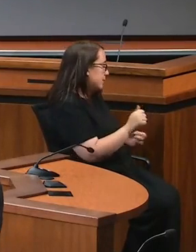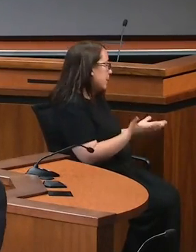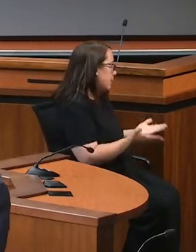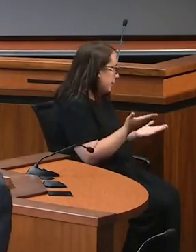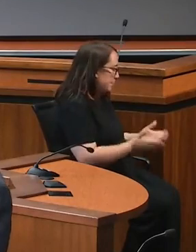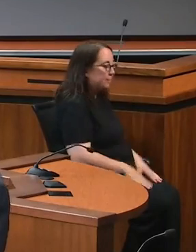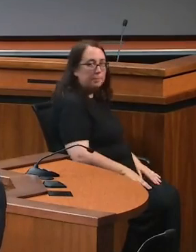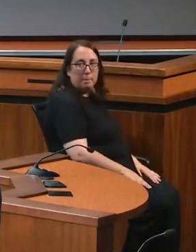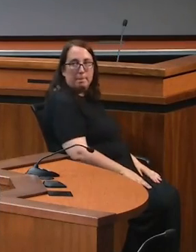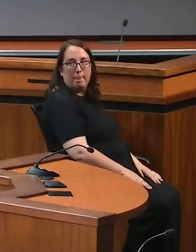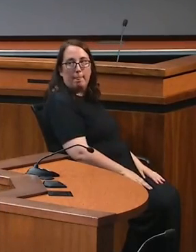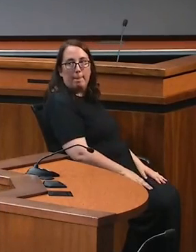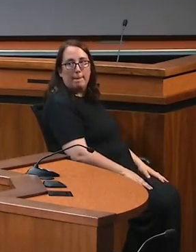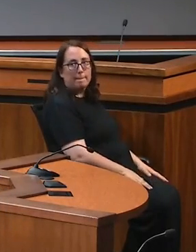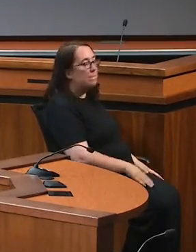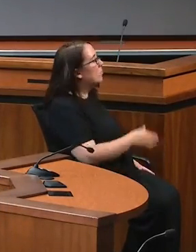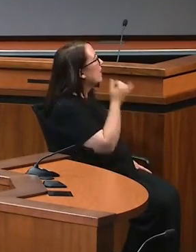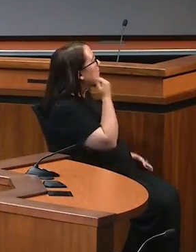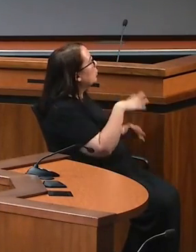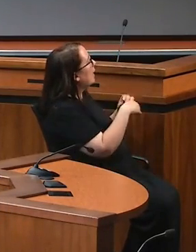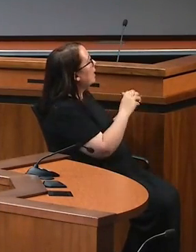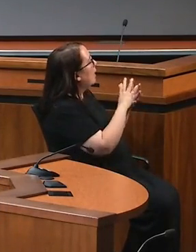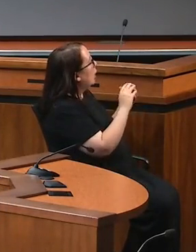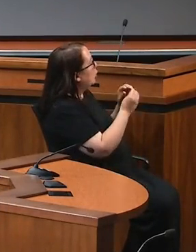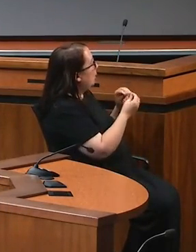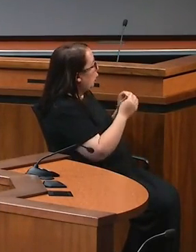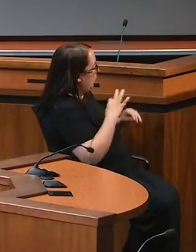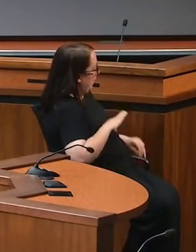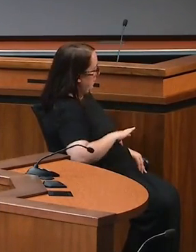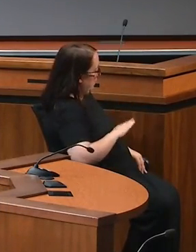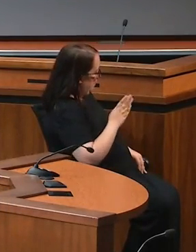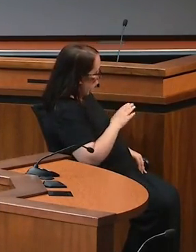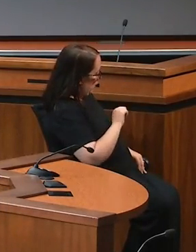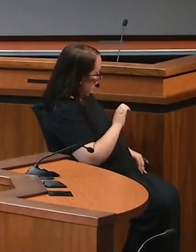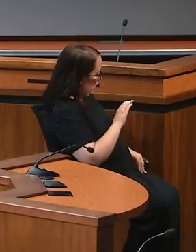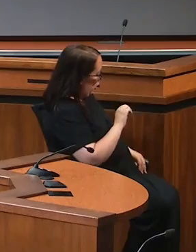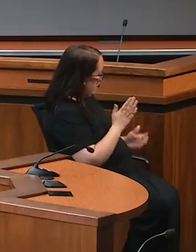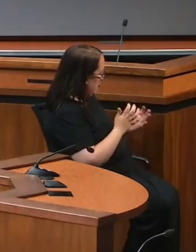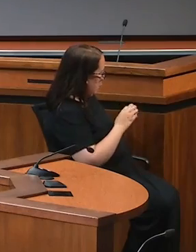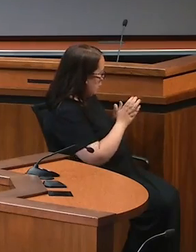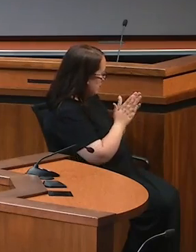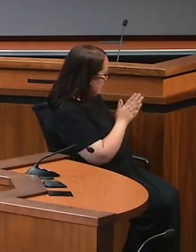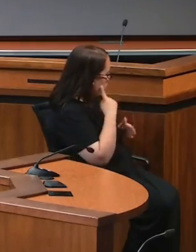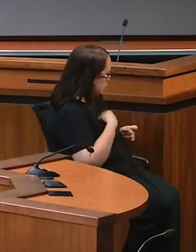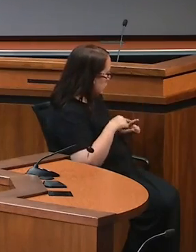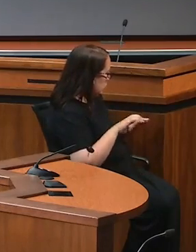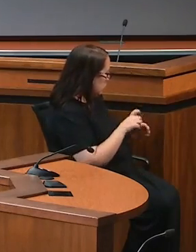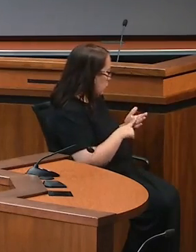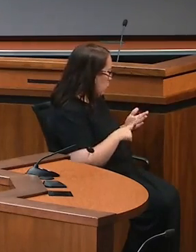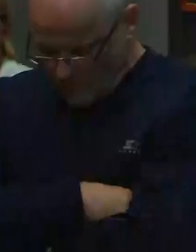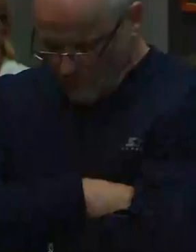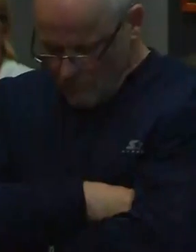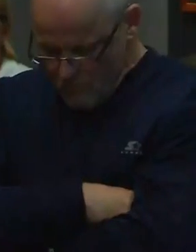could put some kind of numerical benefit per acre, it might be more of an incentive for us to do what we should have been doing